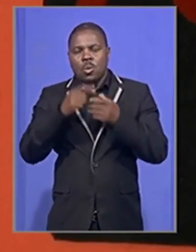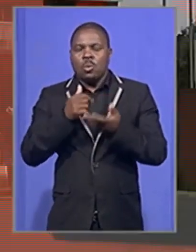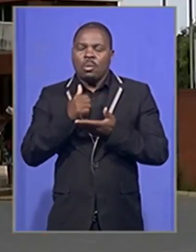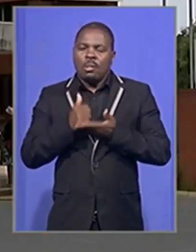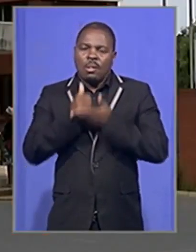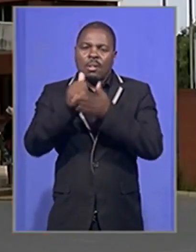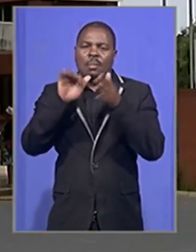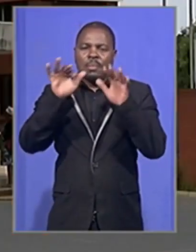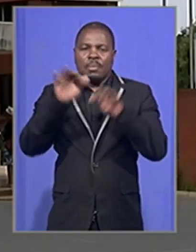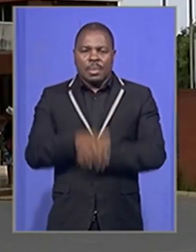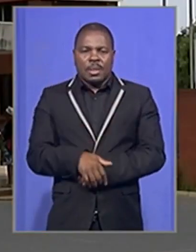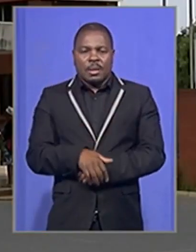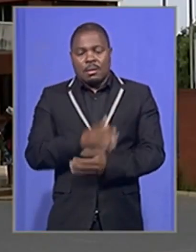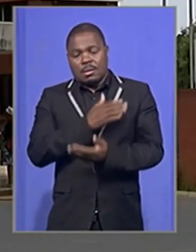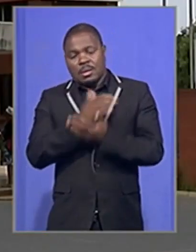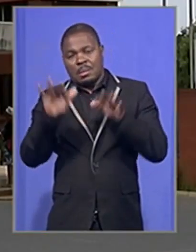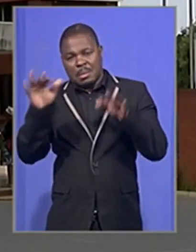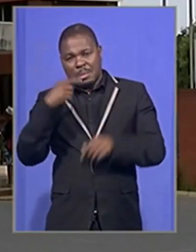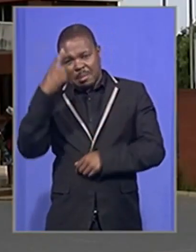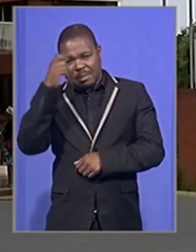nation.